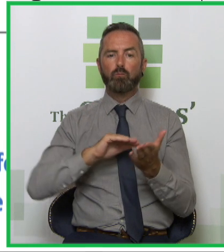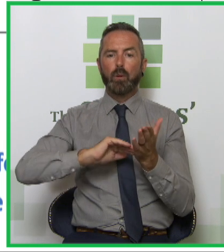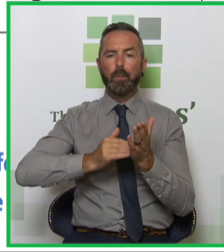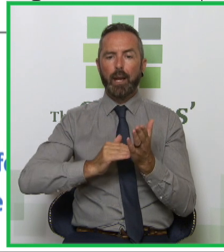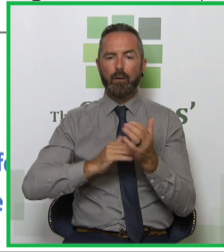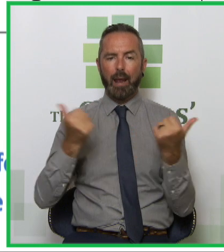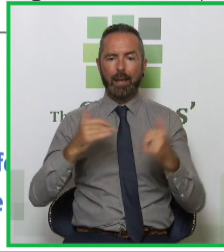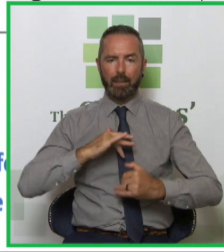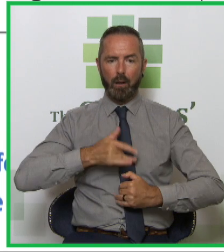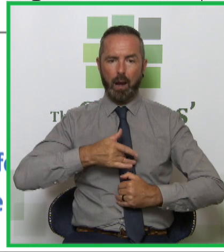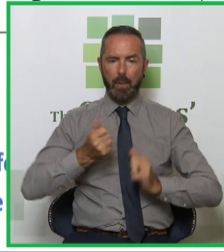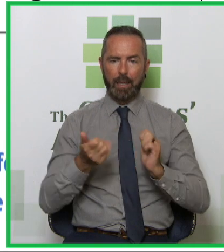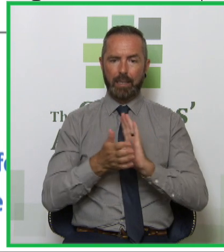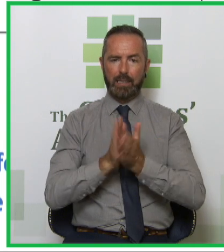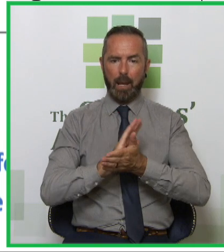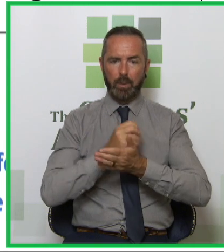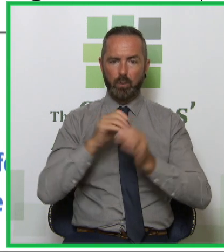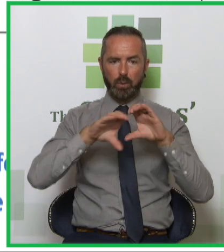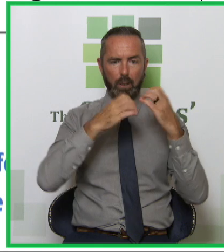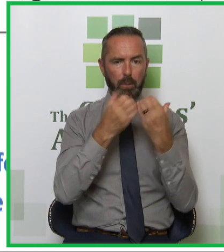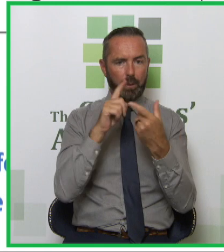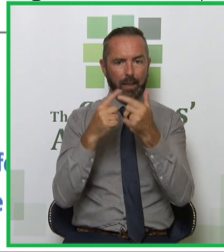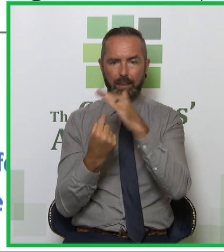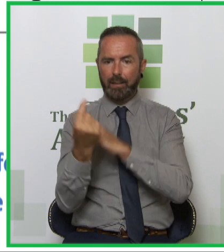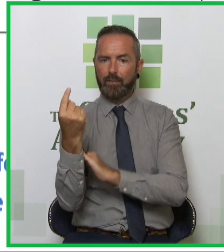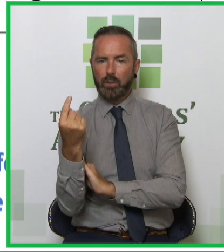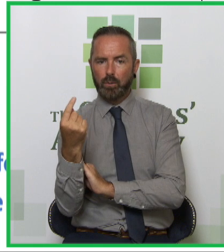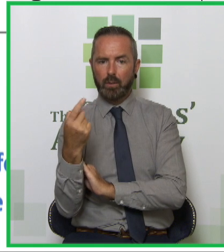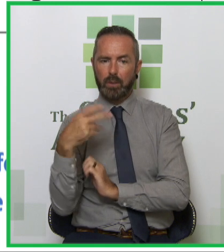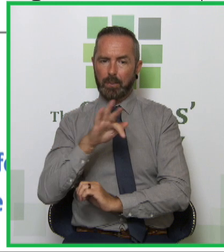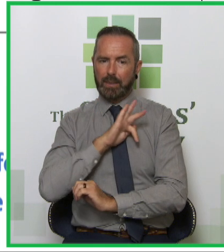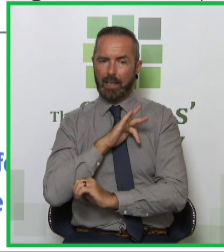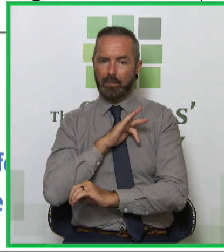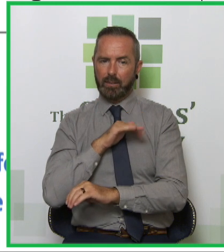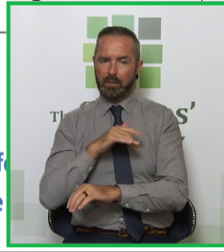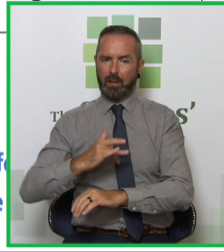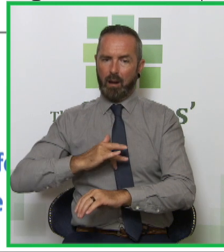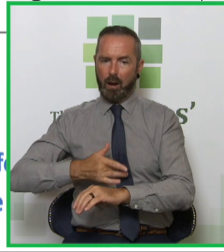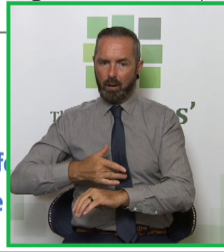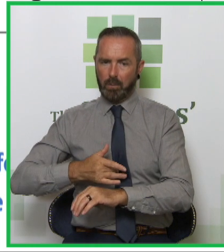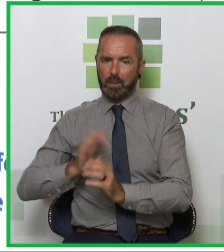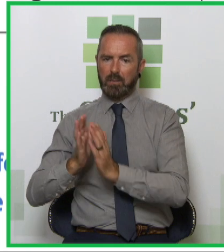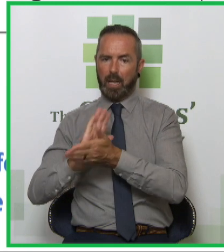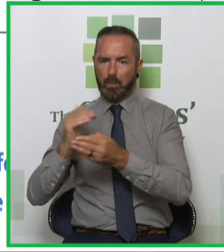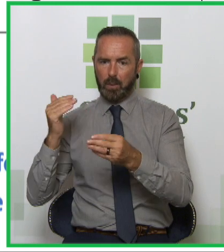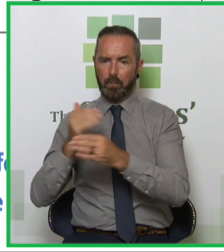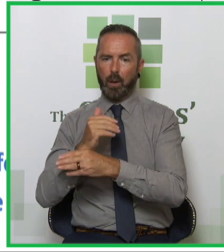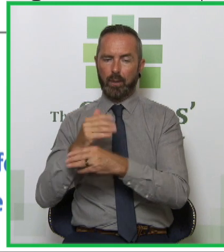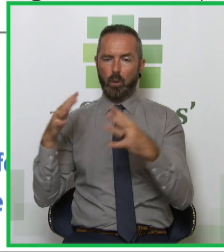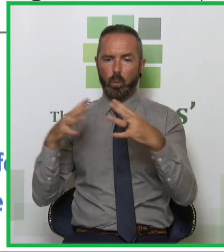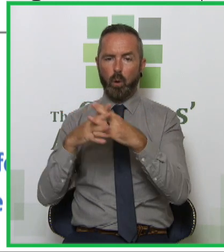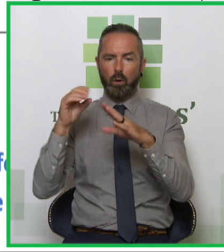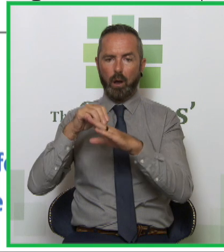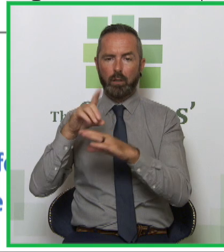the harm to the very communities and individuals that themselves have been harmed actively by the war on drugs. So in